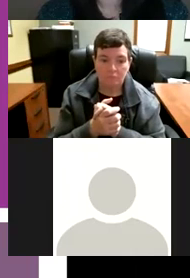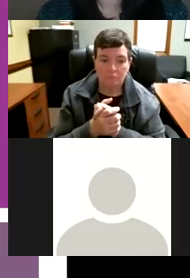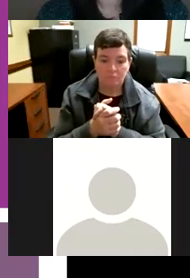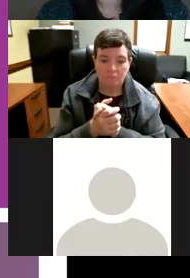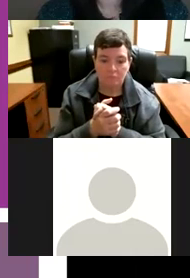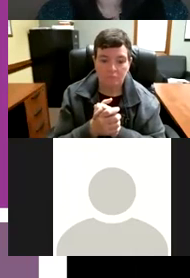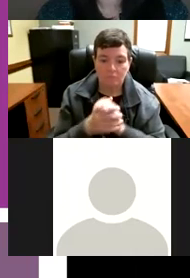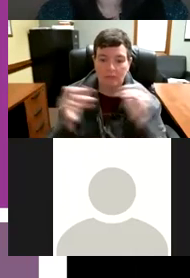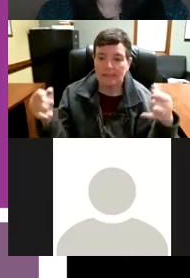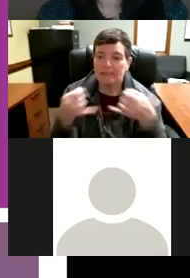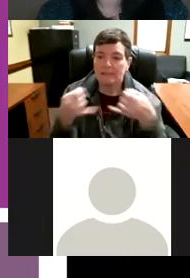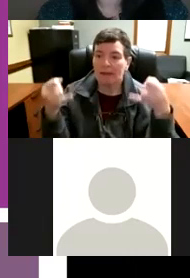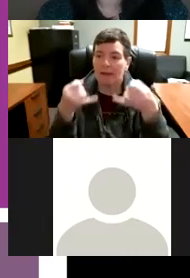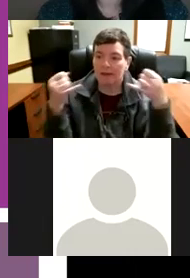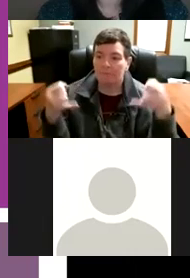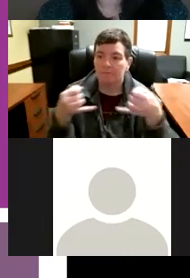spaghetti.